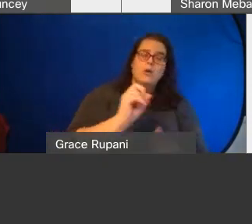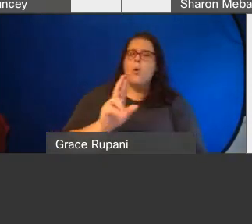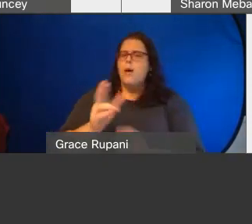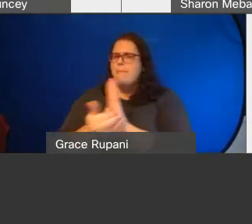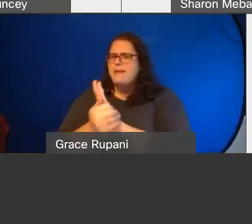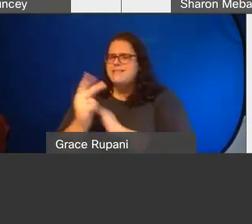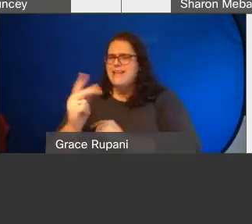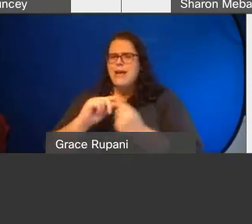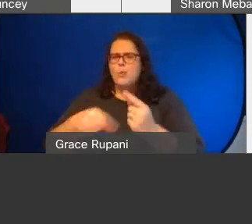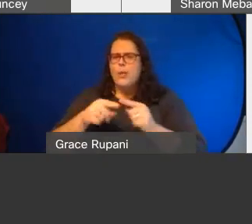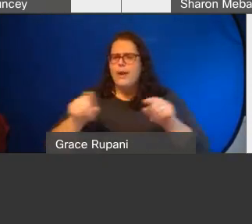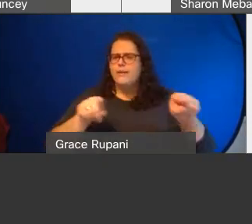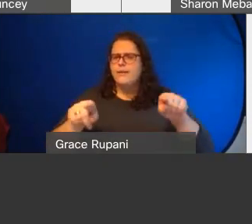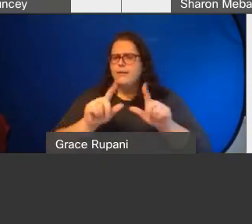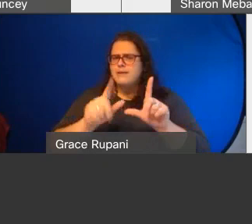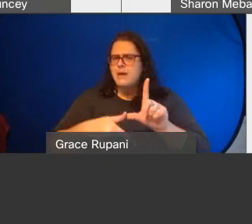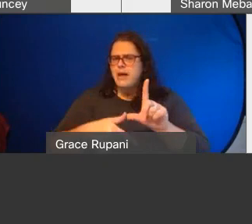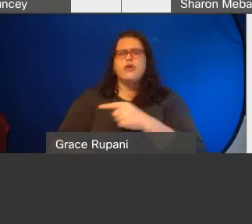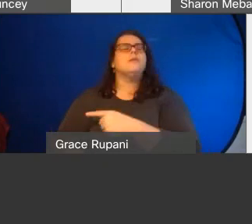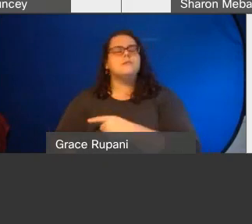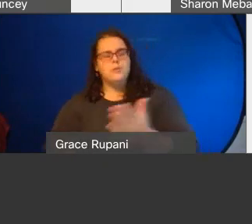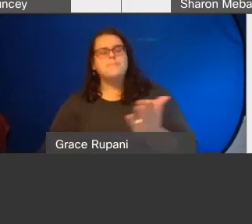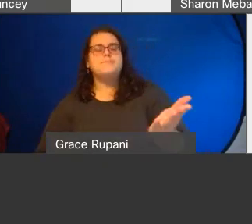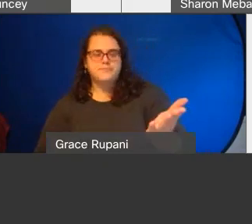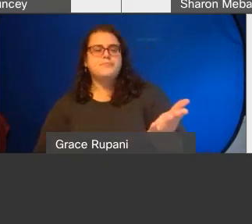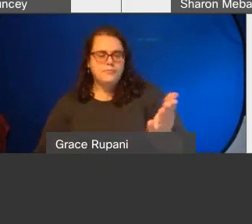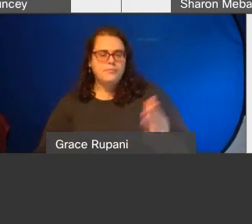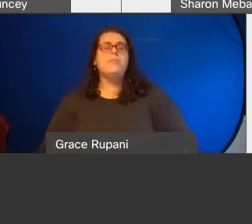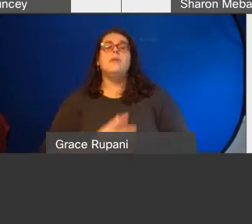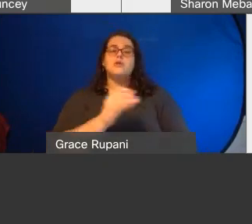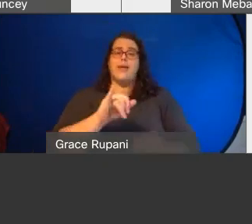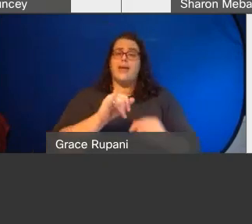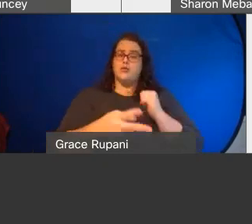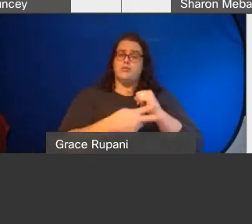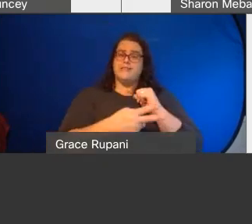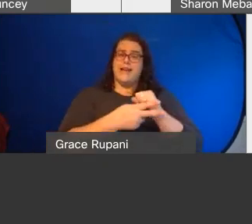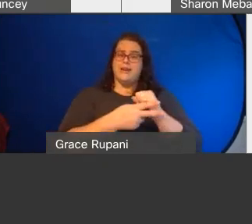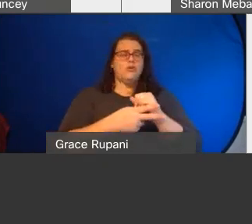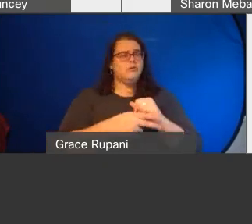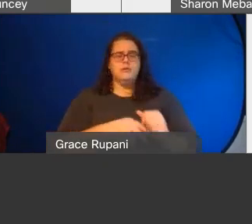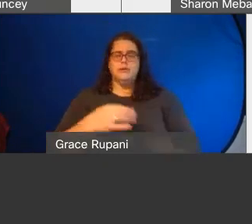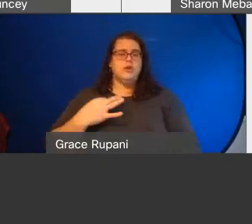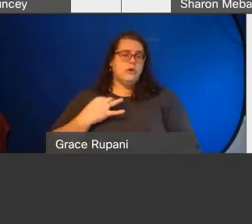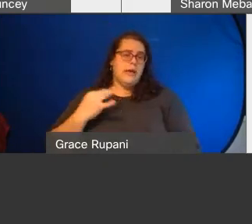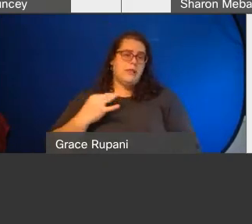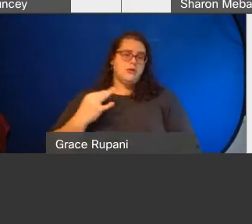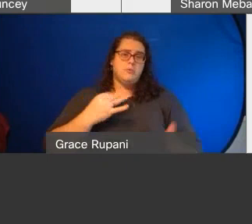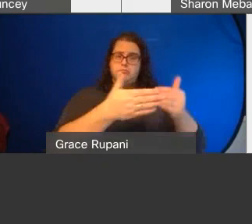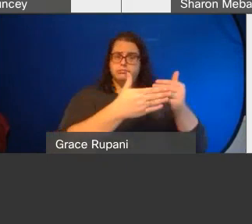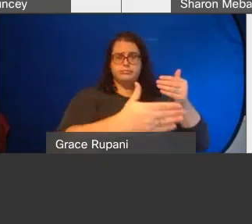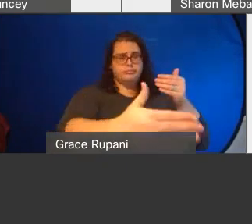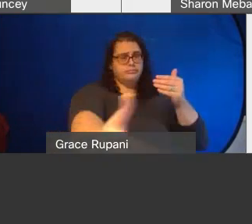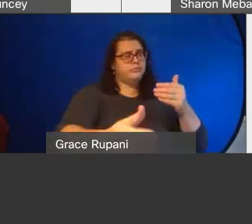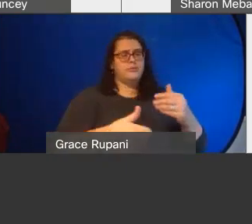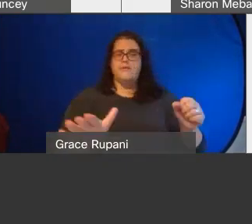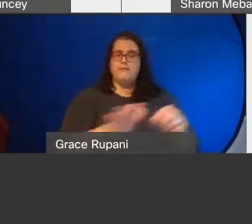will be throughout you're eligible for the retainer throughout the extent of the public health emergency,